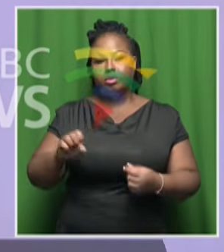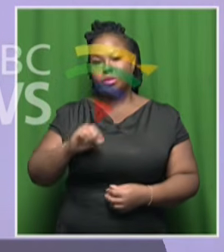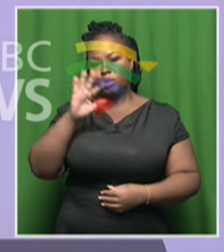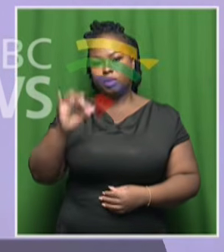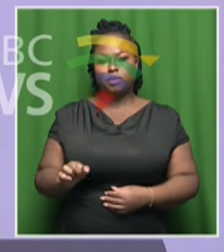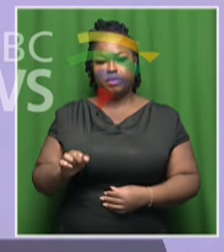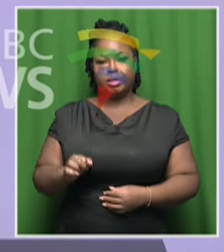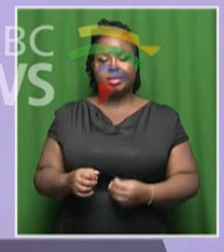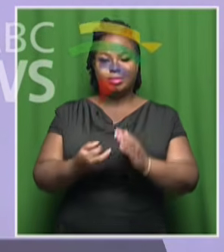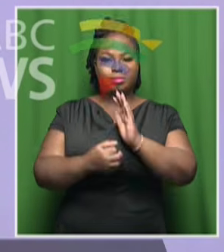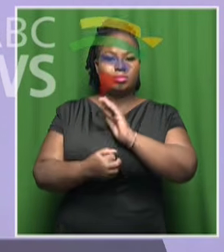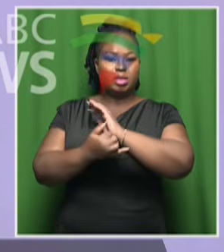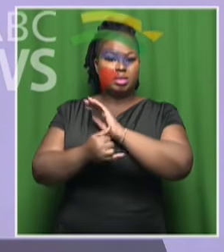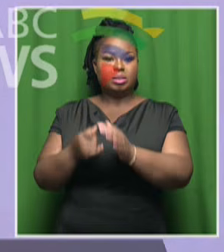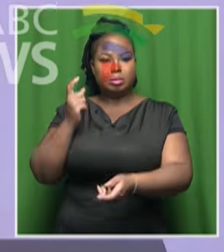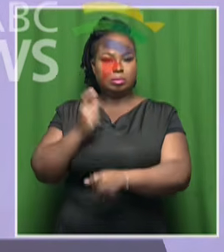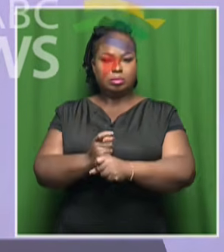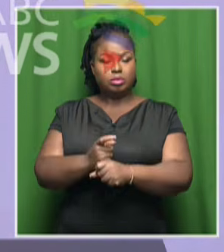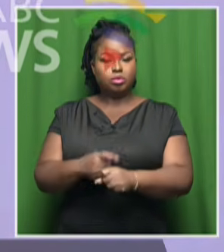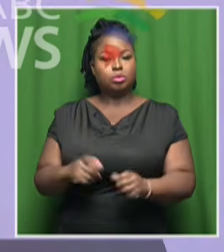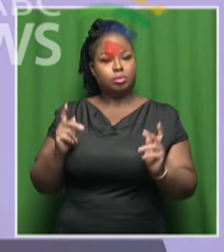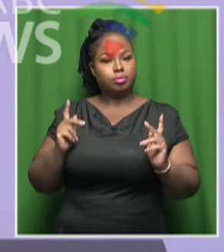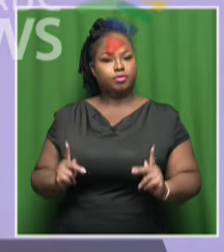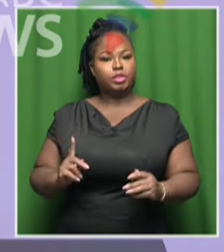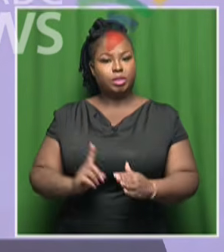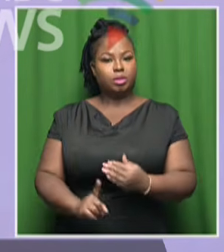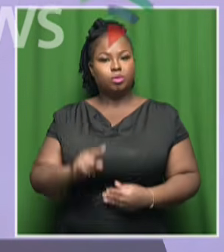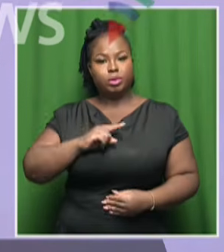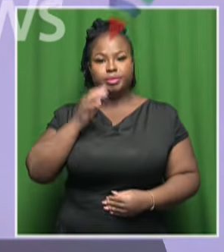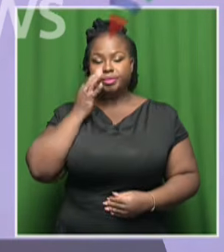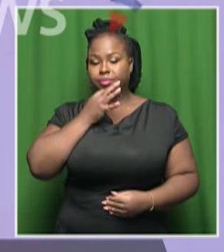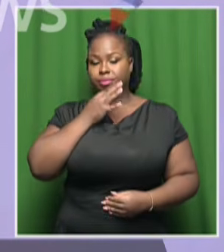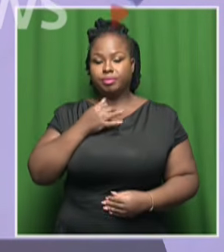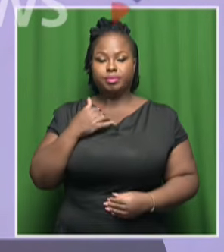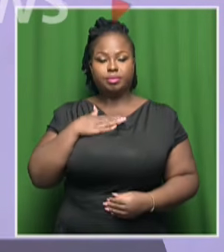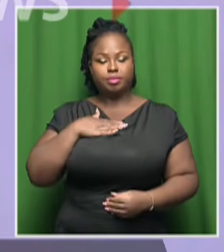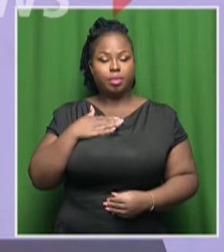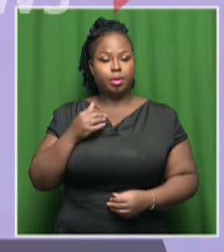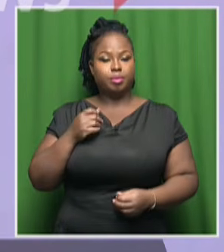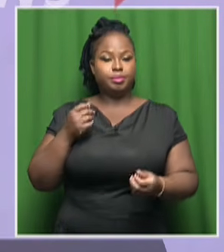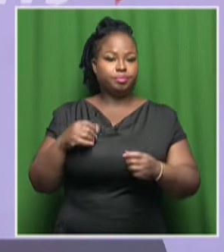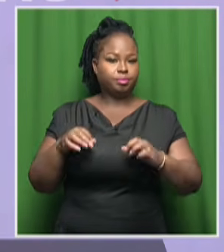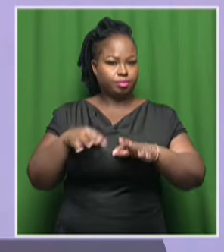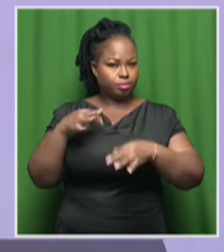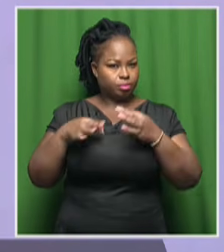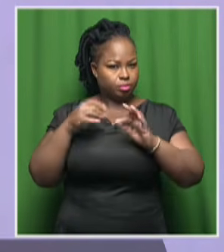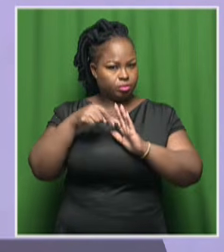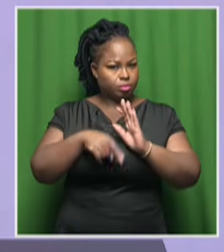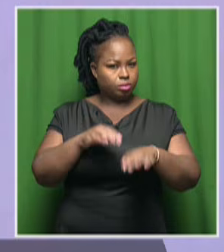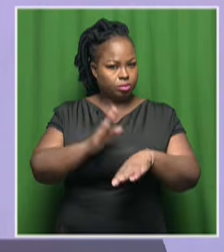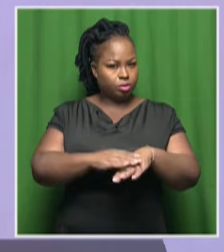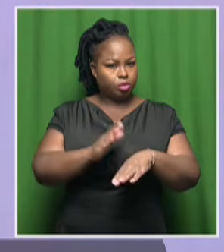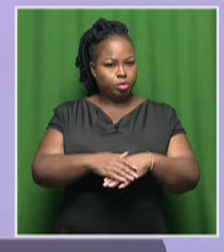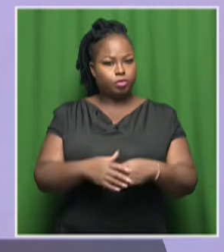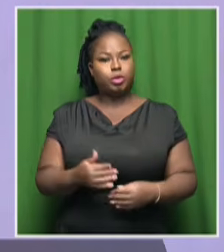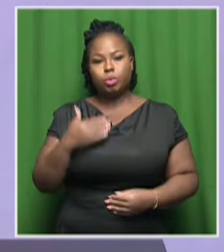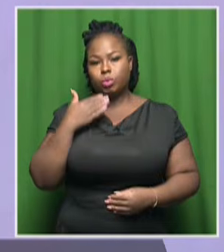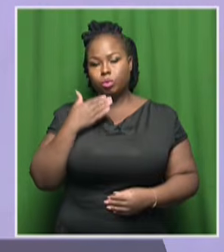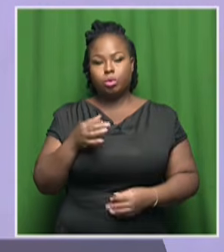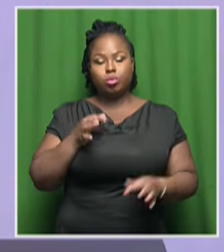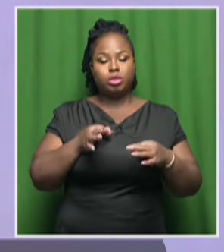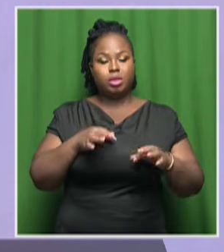African embassy, but then refused to appear in person, citing alleged death threats. So to further unpack these developments, we are now joined by